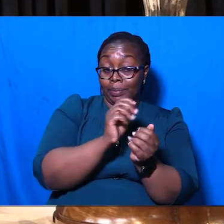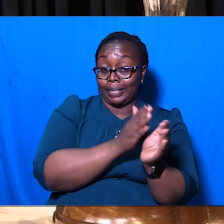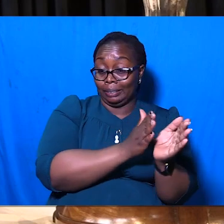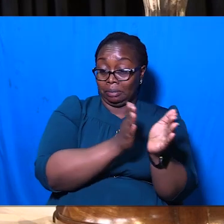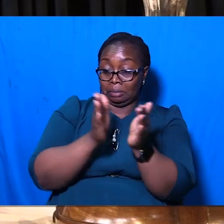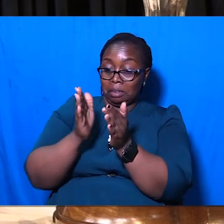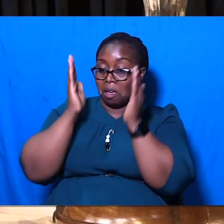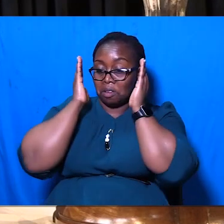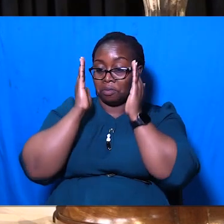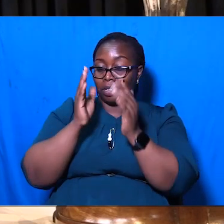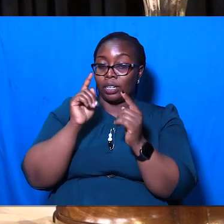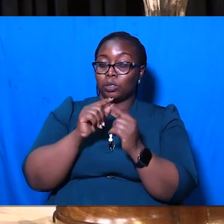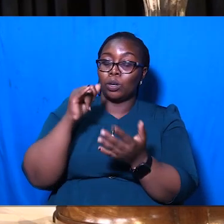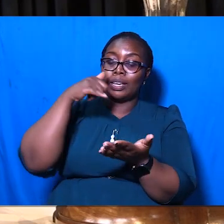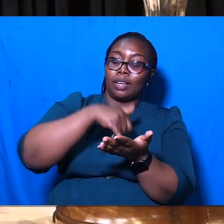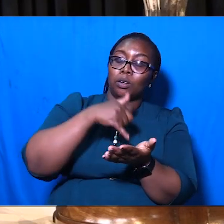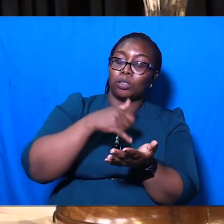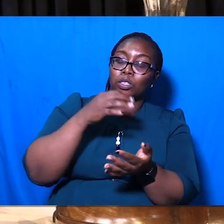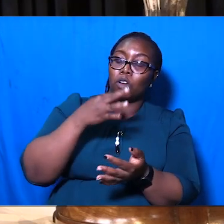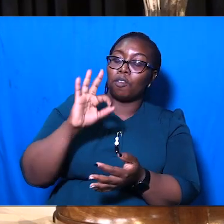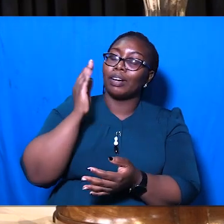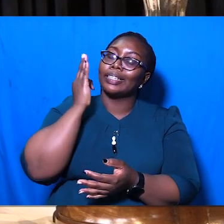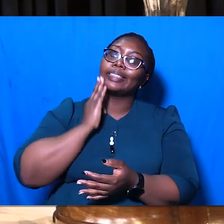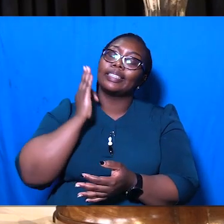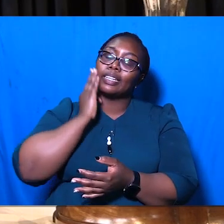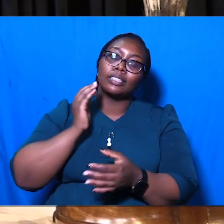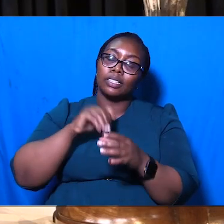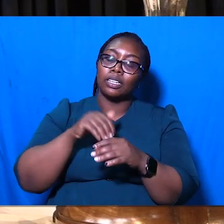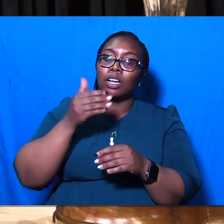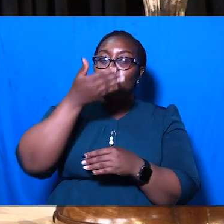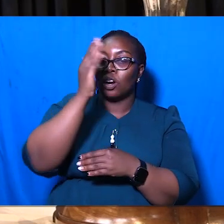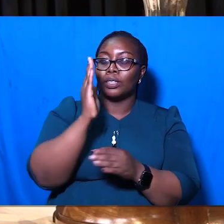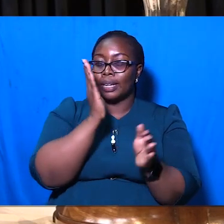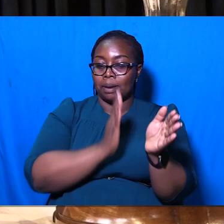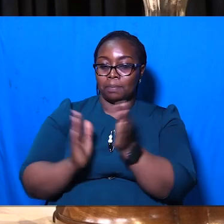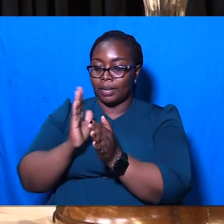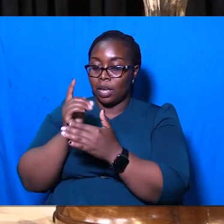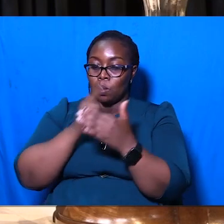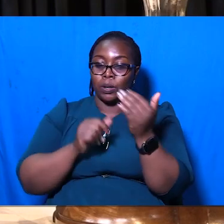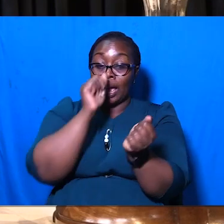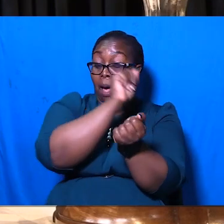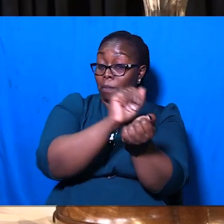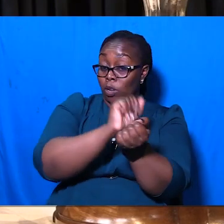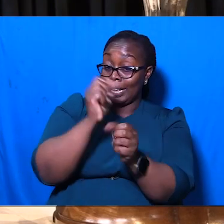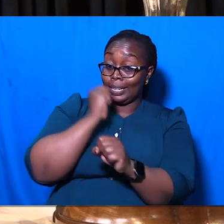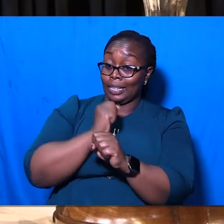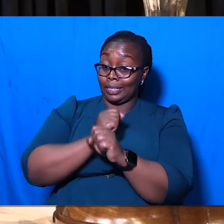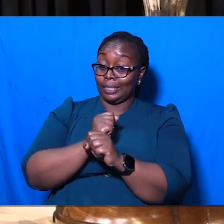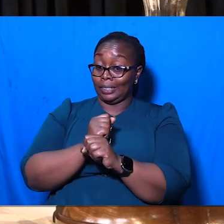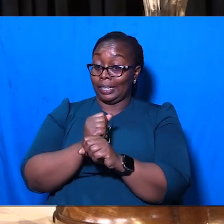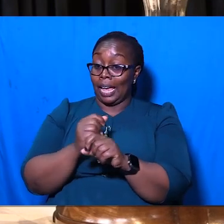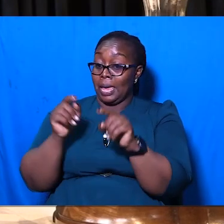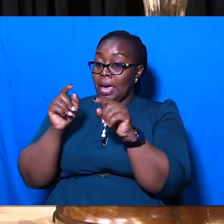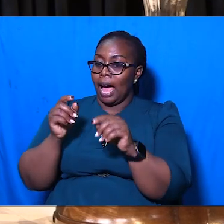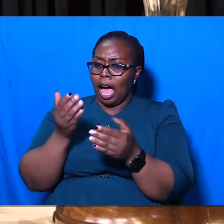the inclusion of the Gentiles in God's plan. What actually Paul does here, he likens the Gentiles to